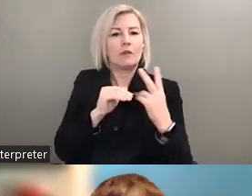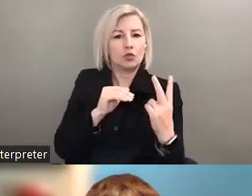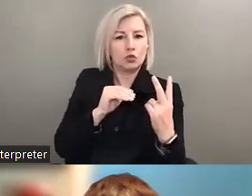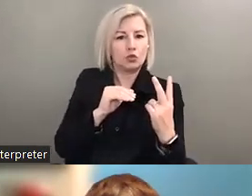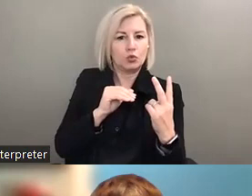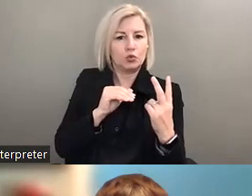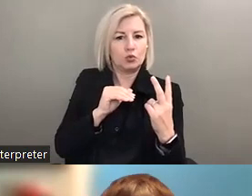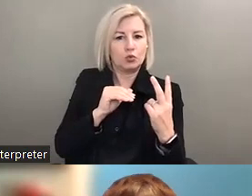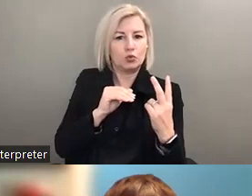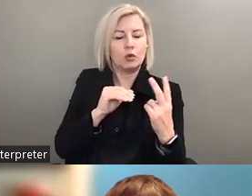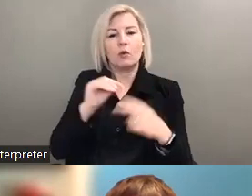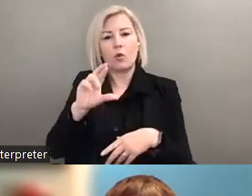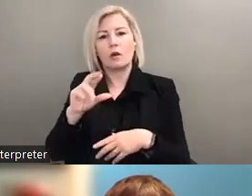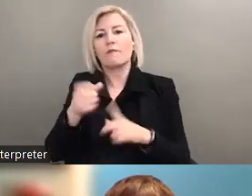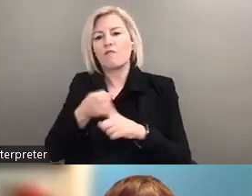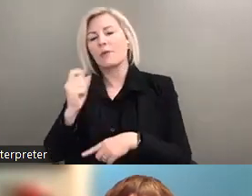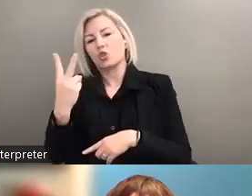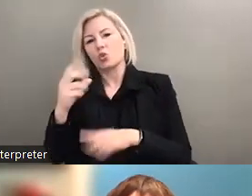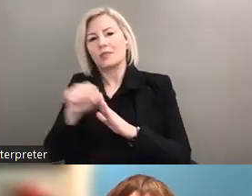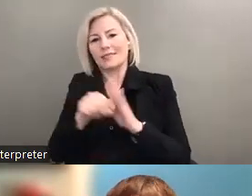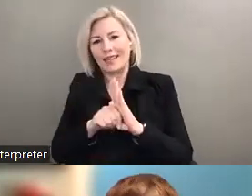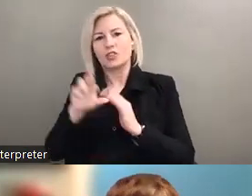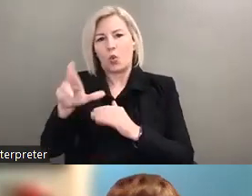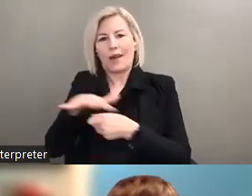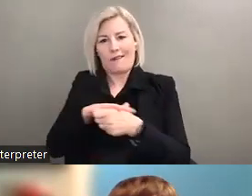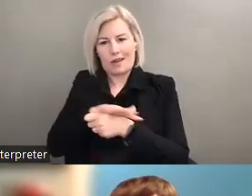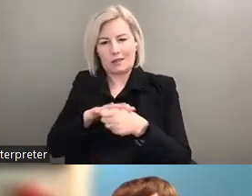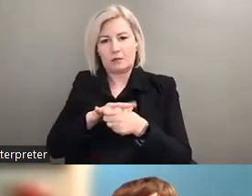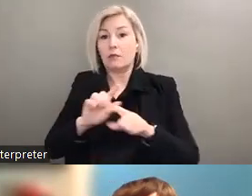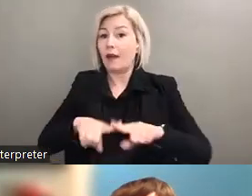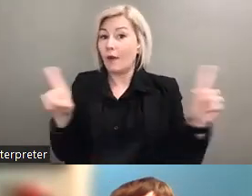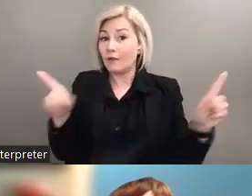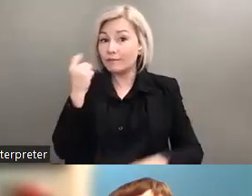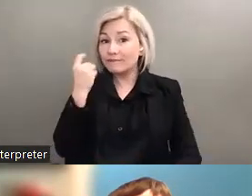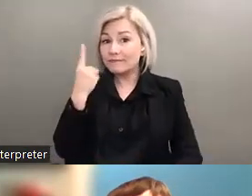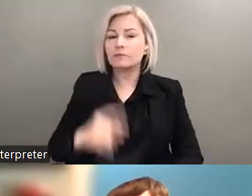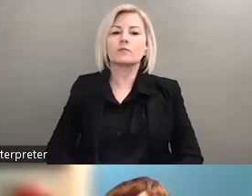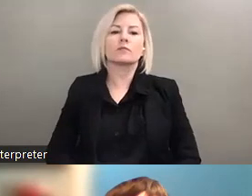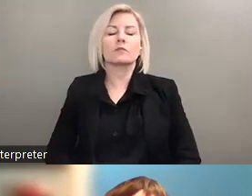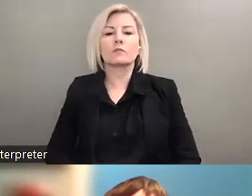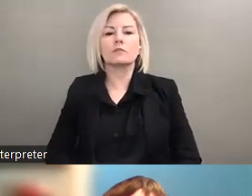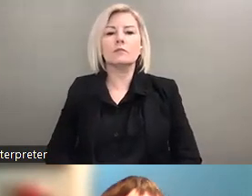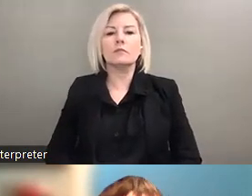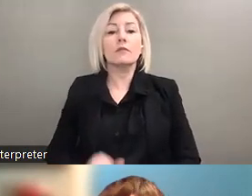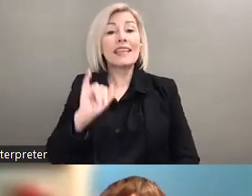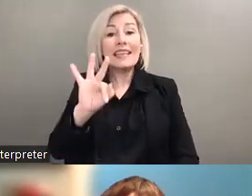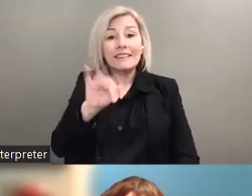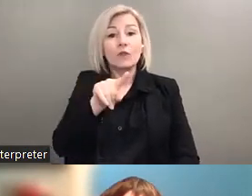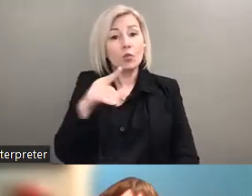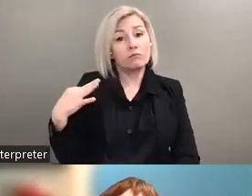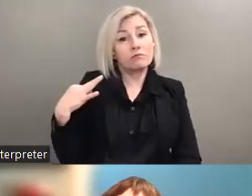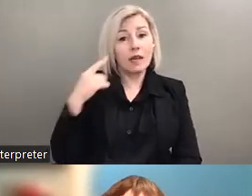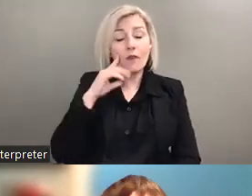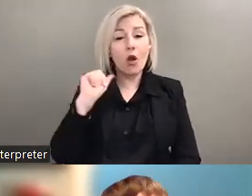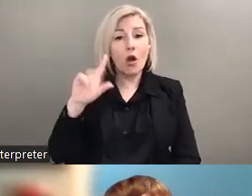from 2 states or jurisdictions in the region. However, if an applicant is applying for ArtsCONNECT